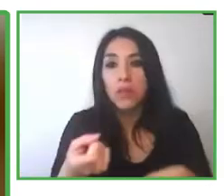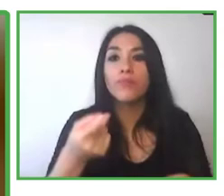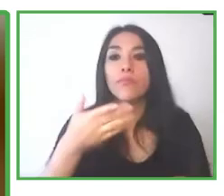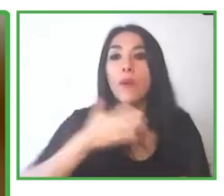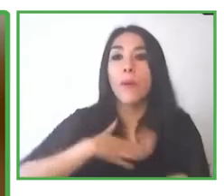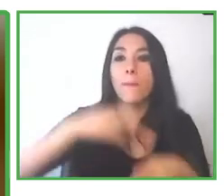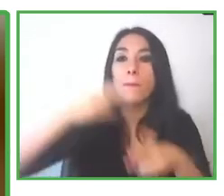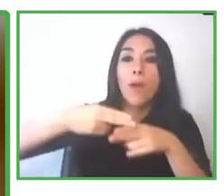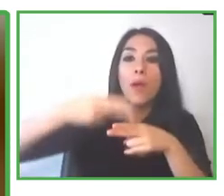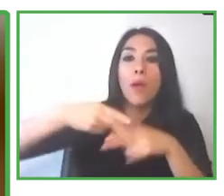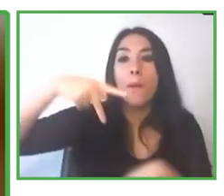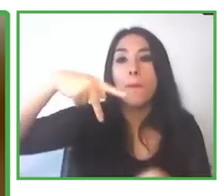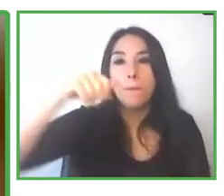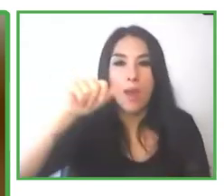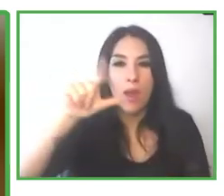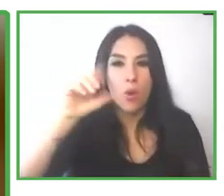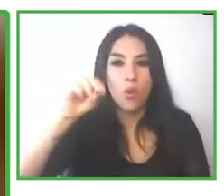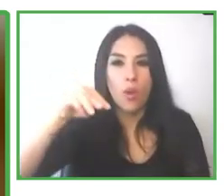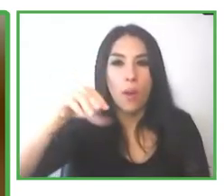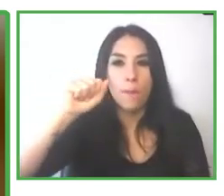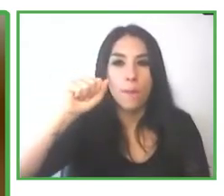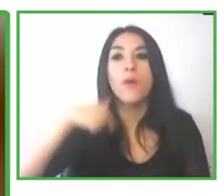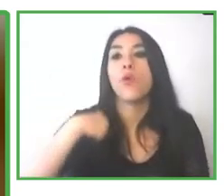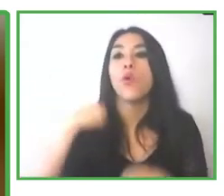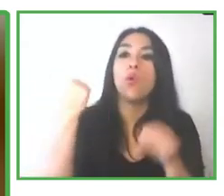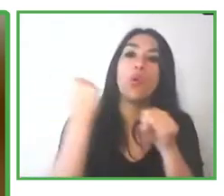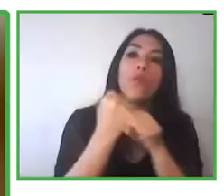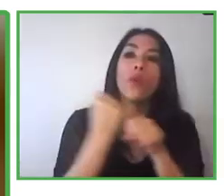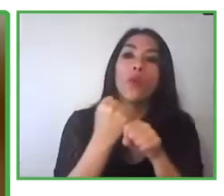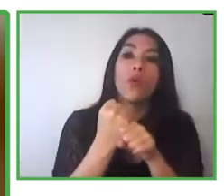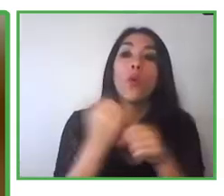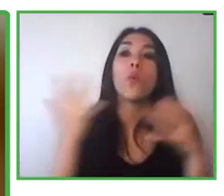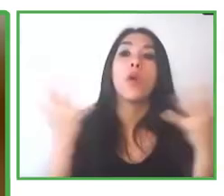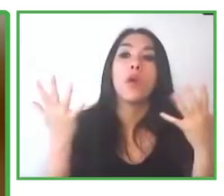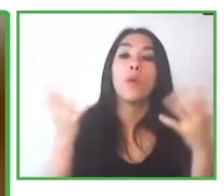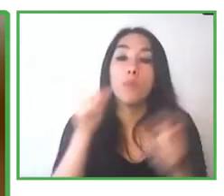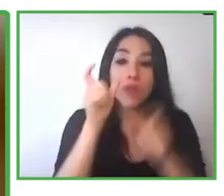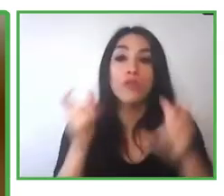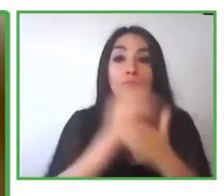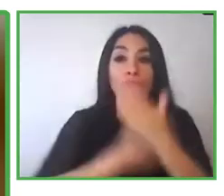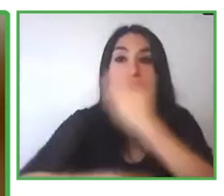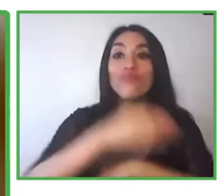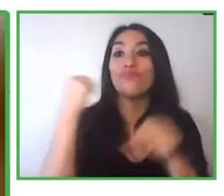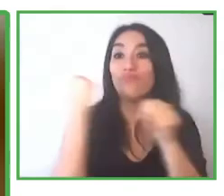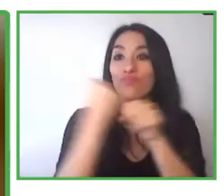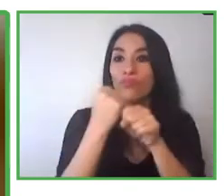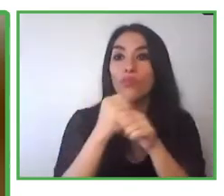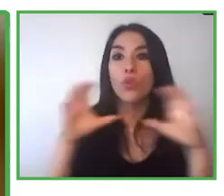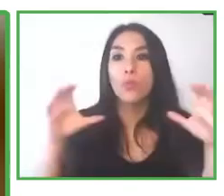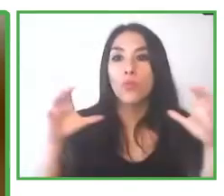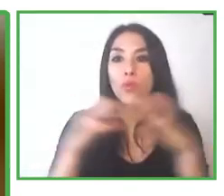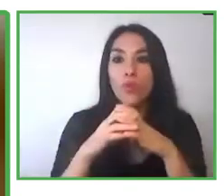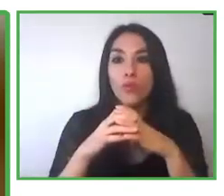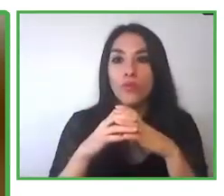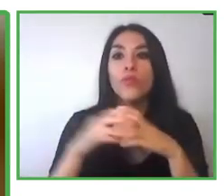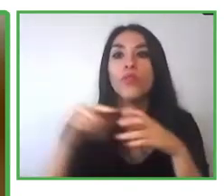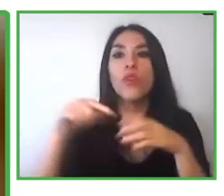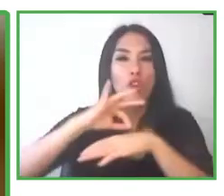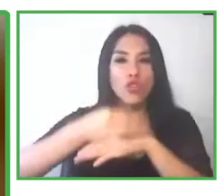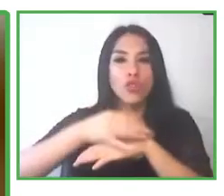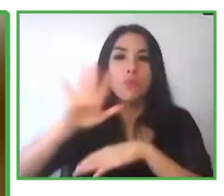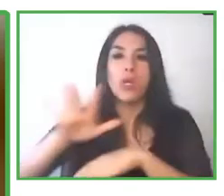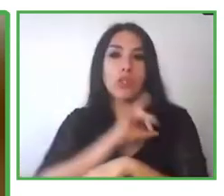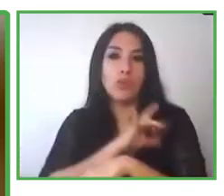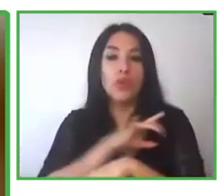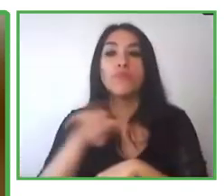I'm an occupational therapist of the Directorate of Universal and Accessibility and Innovation of Fundación ONCE. The objective of